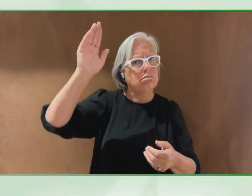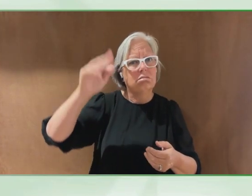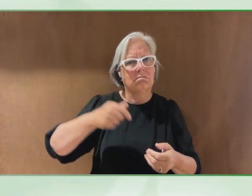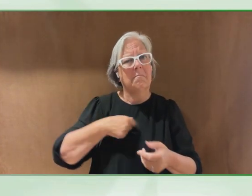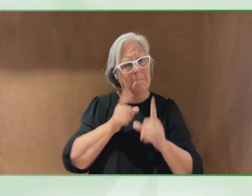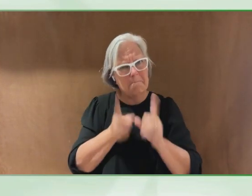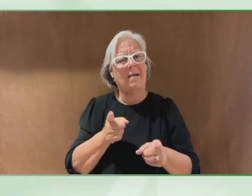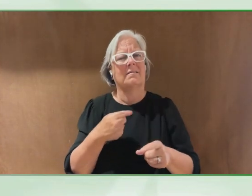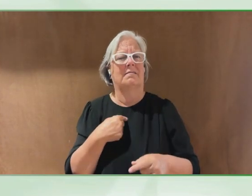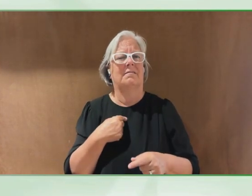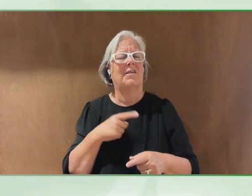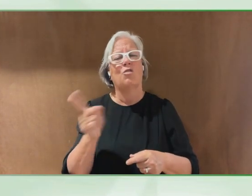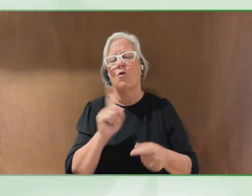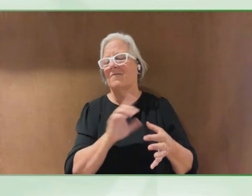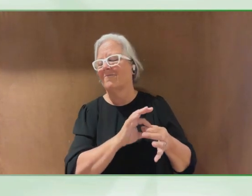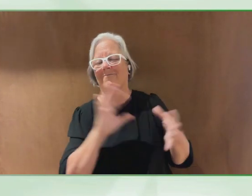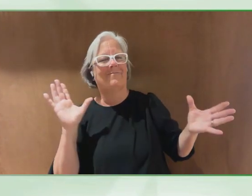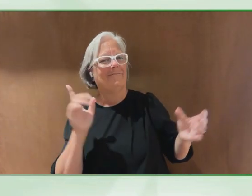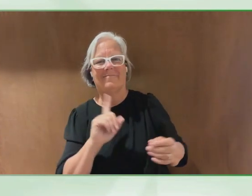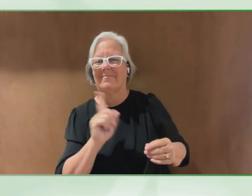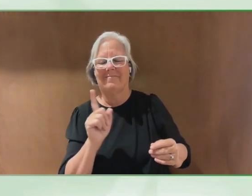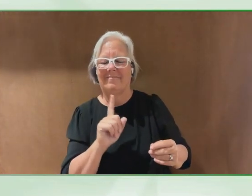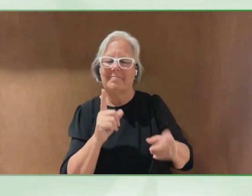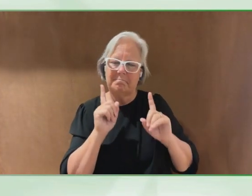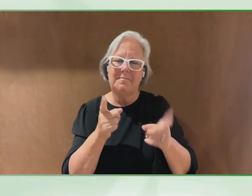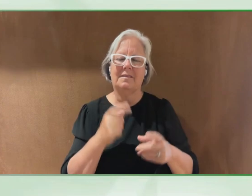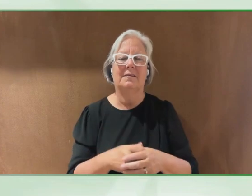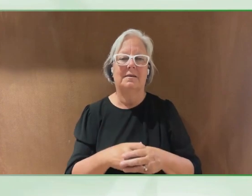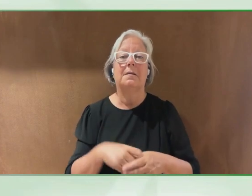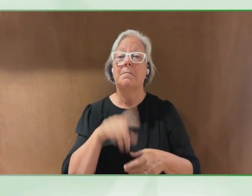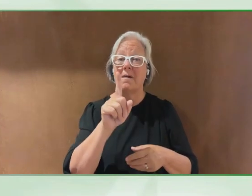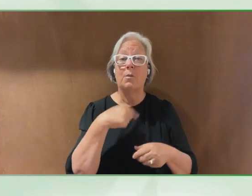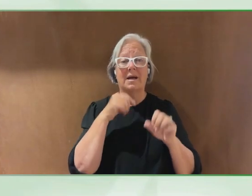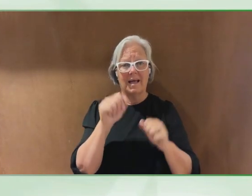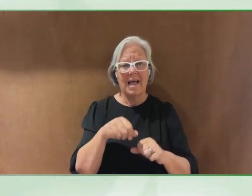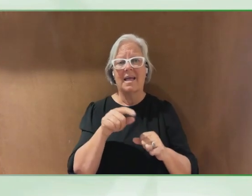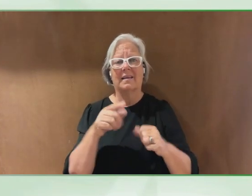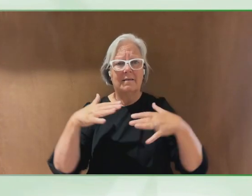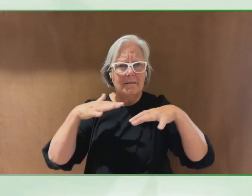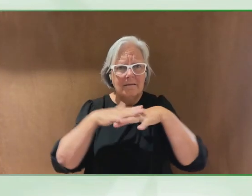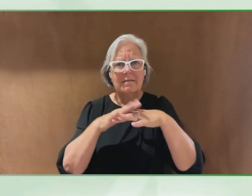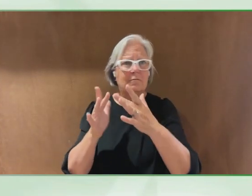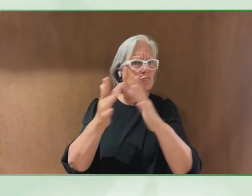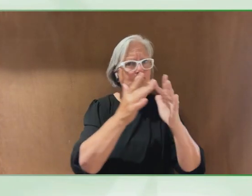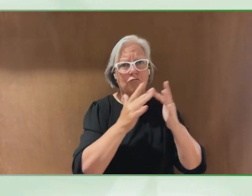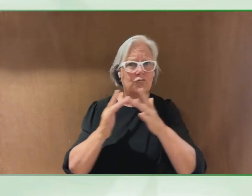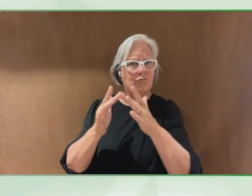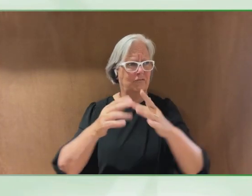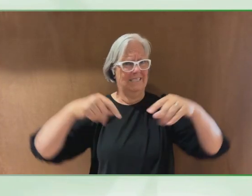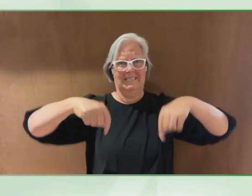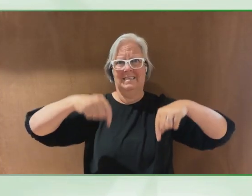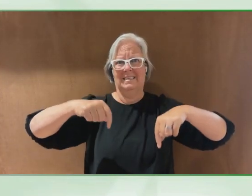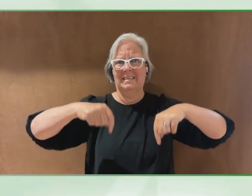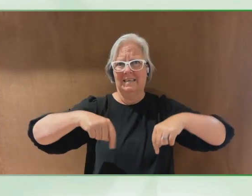that also gives us an opportunity to be able to interconnect with one another and meet at summits like this and share knowledge and